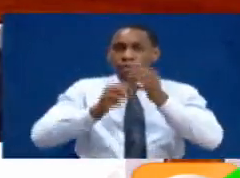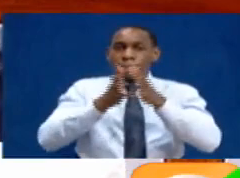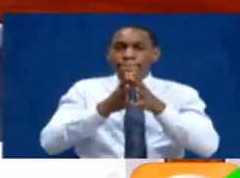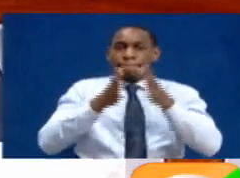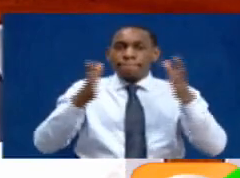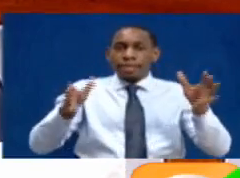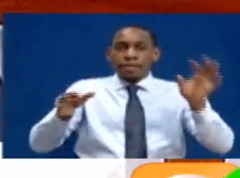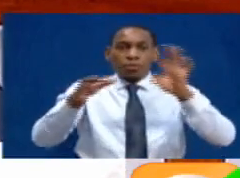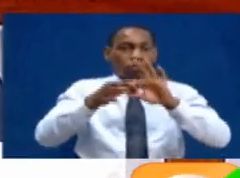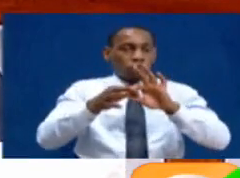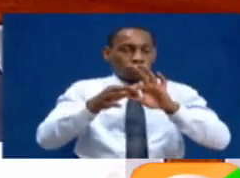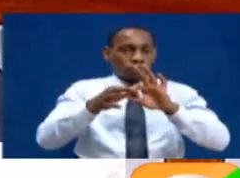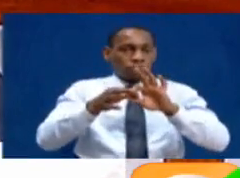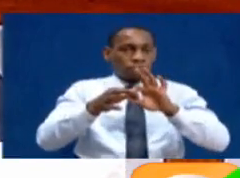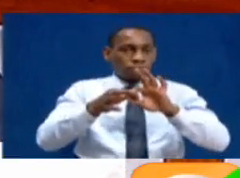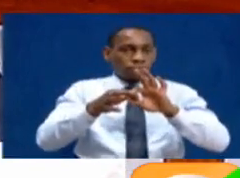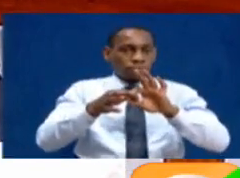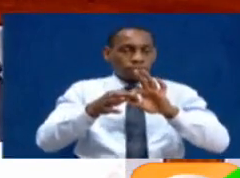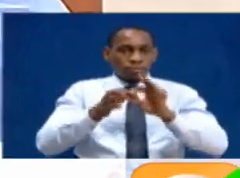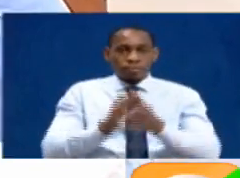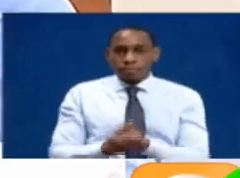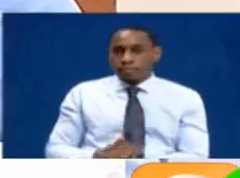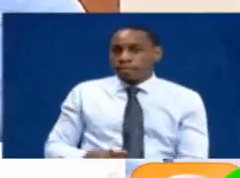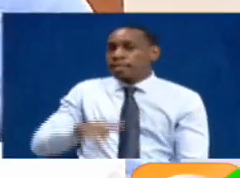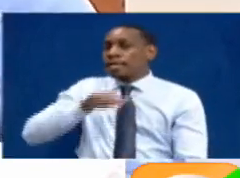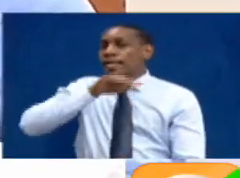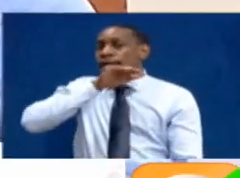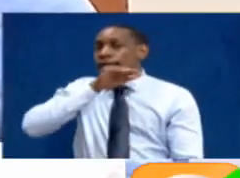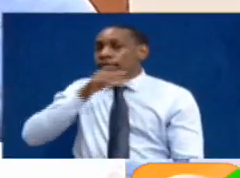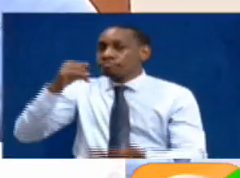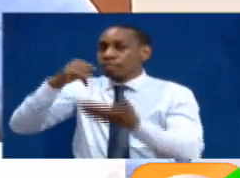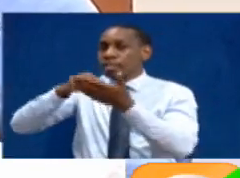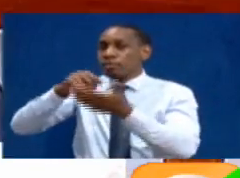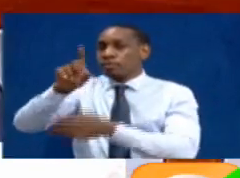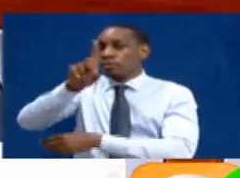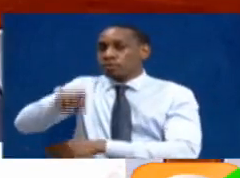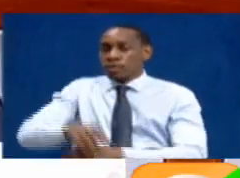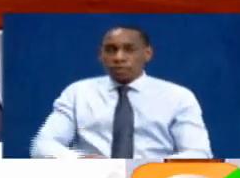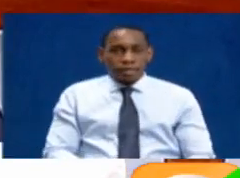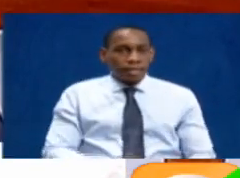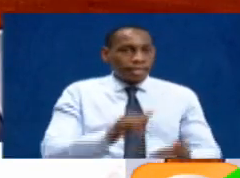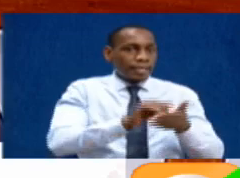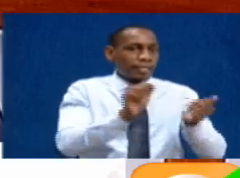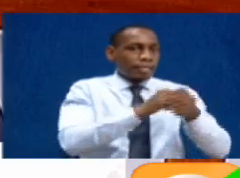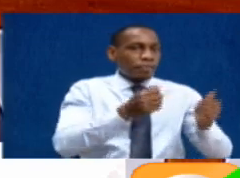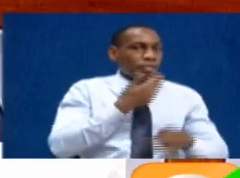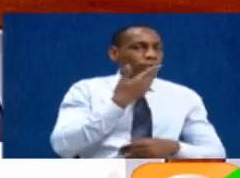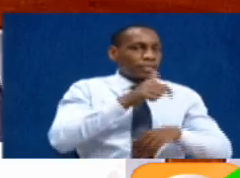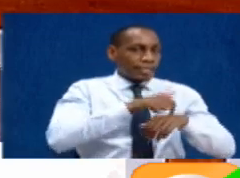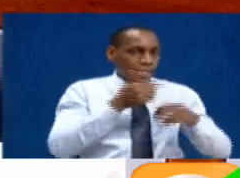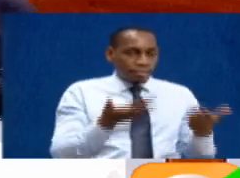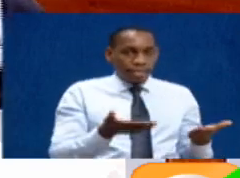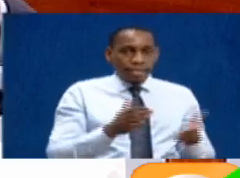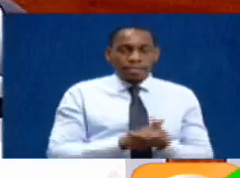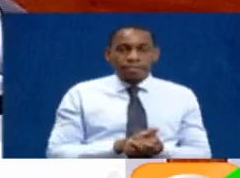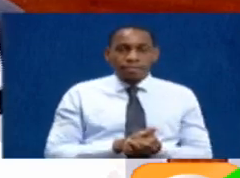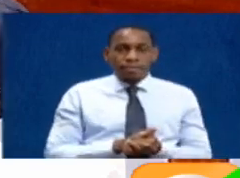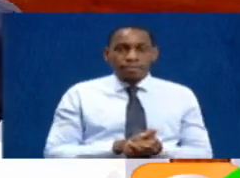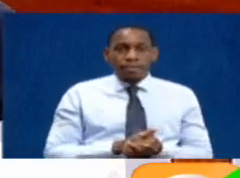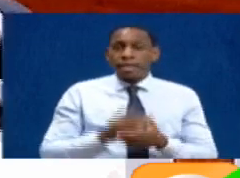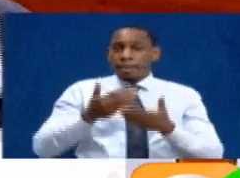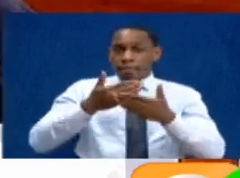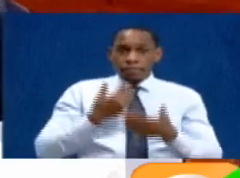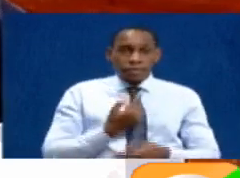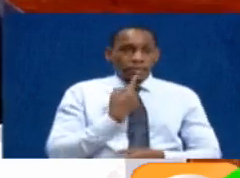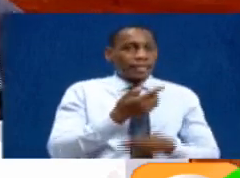big coalition. Will Raila be on the ticket? That one I can't tell you up to now. Is there any... As I've told